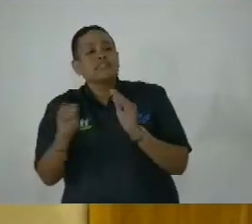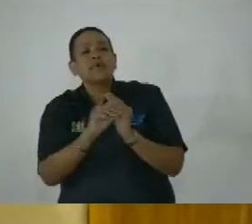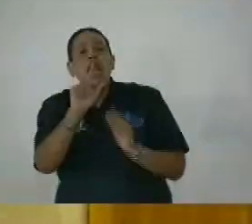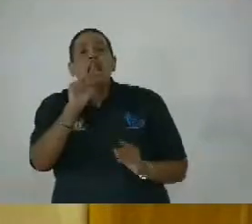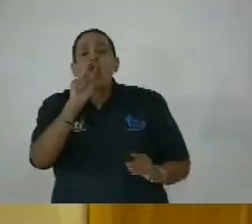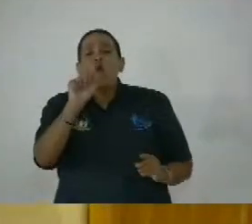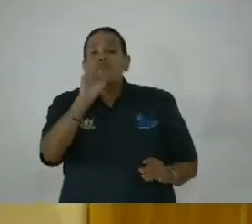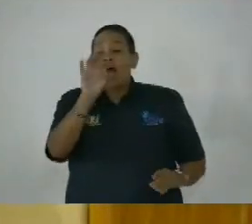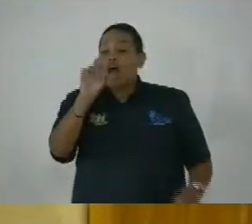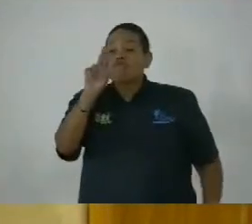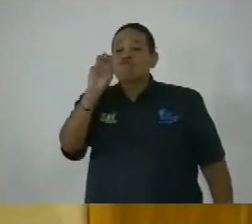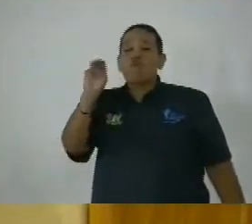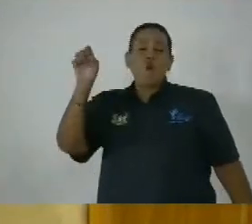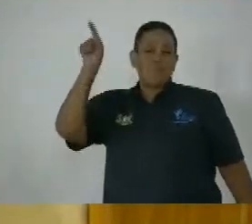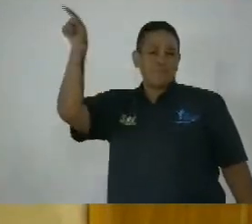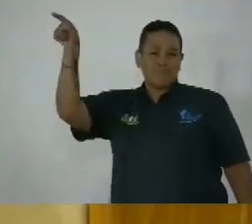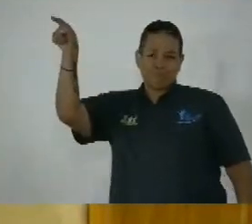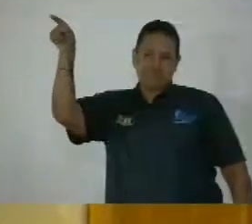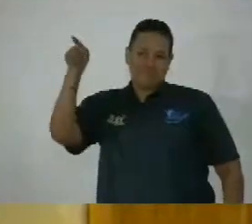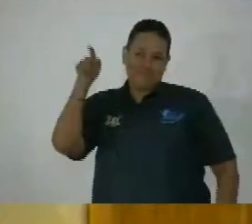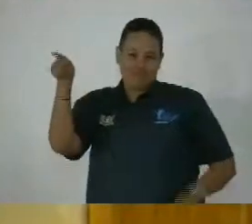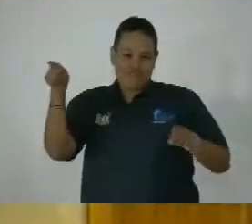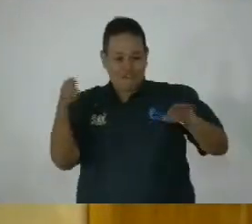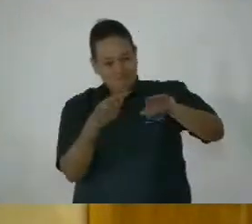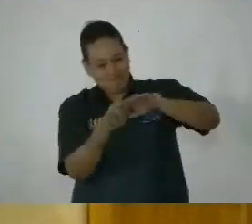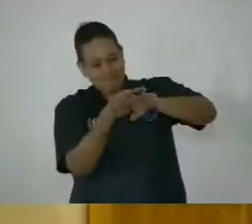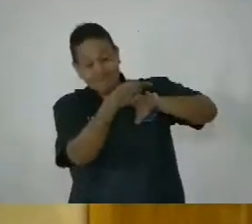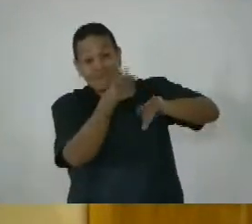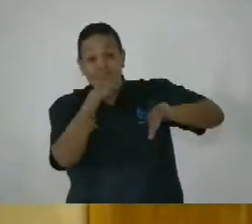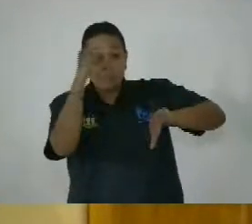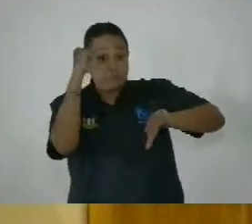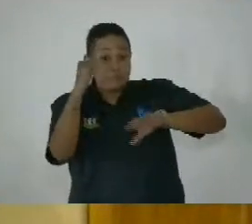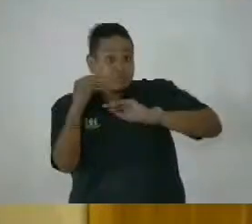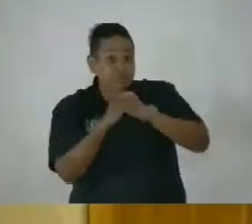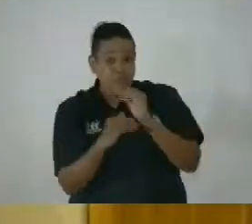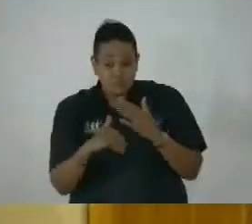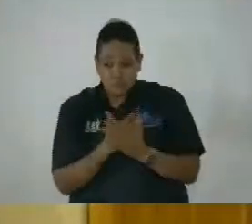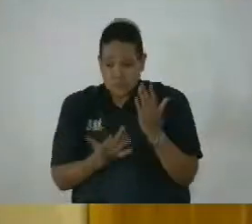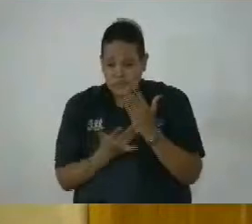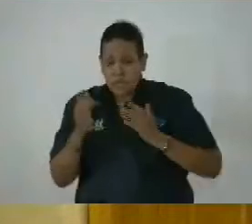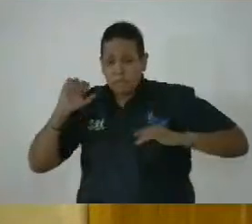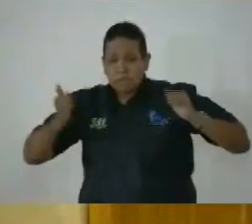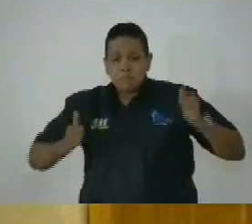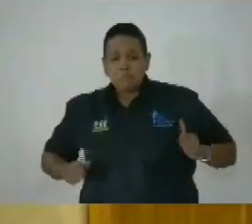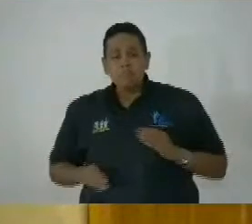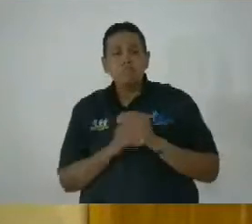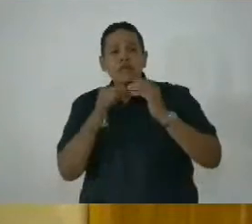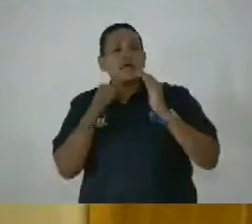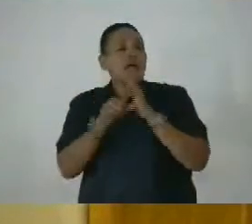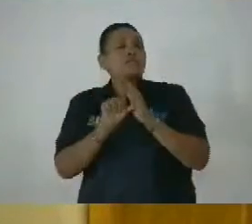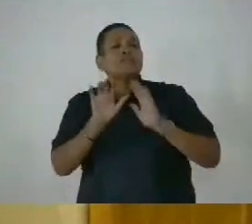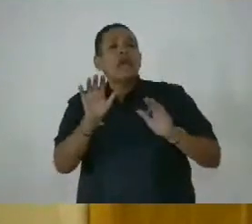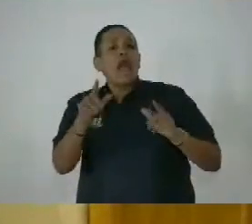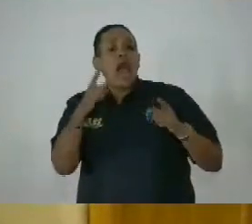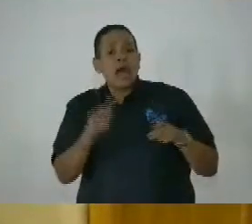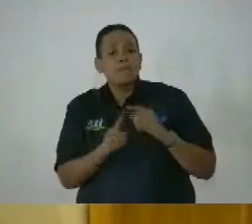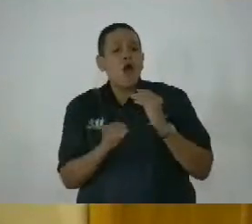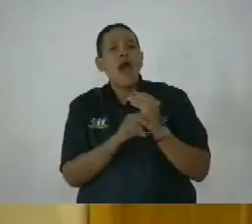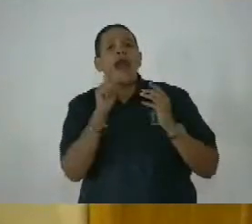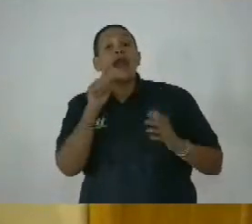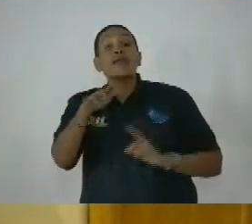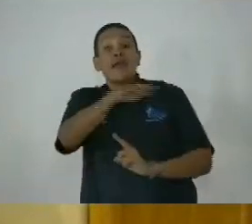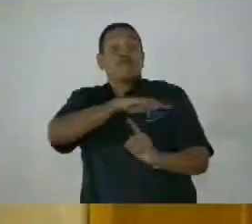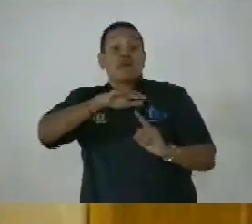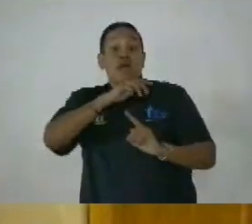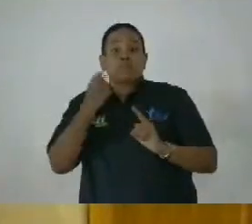Frome. These state-of-the-art facilities are not only modern in design, and I want to emphasize, Madam Speaker, but